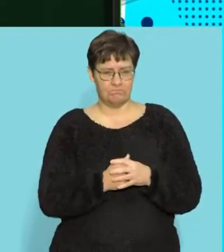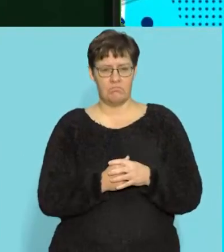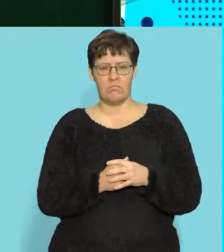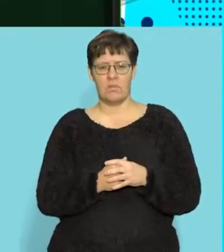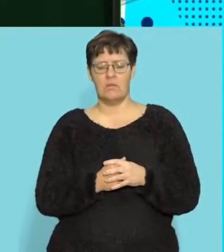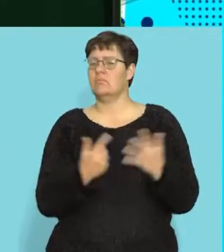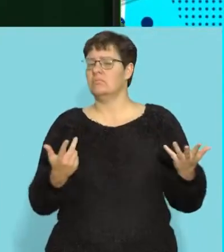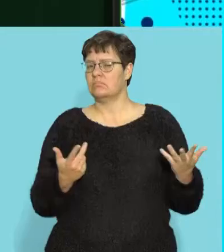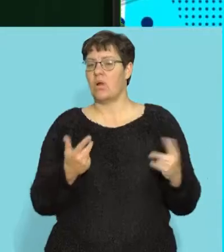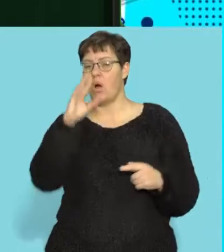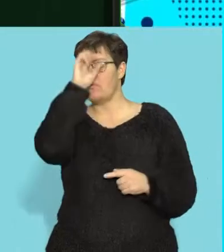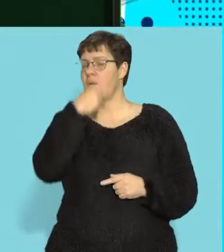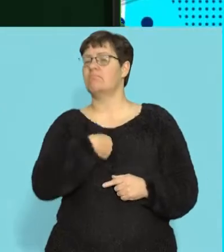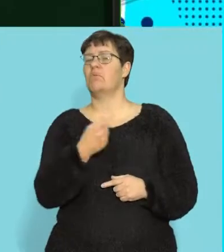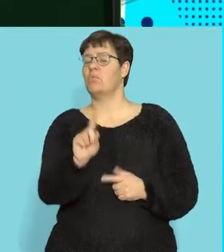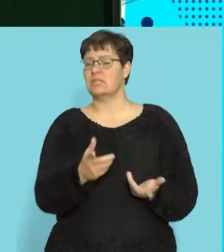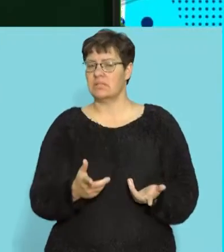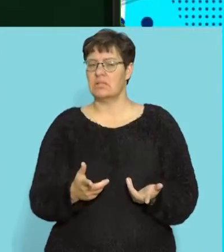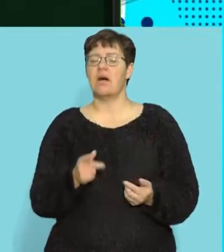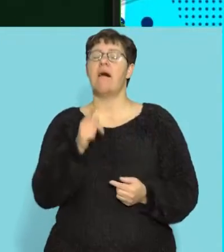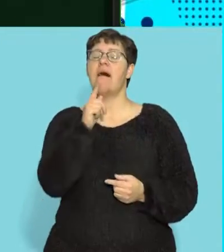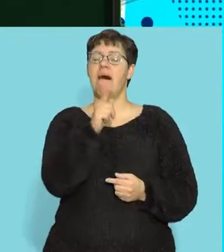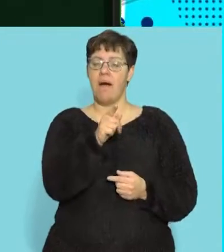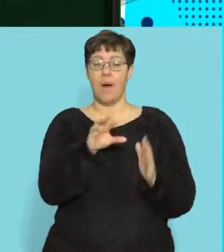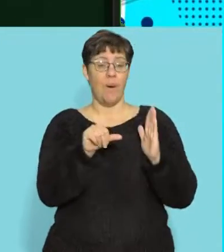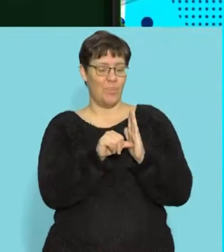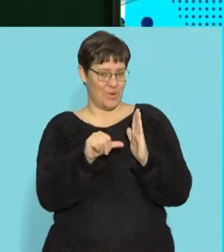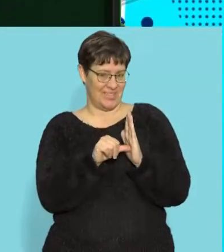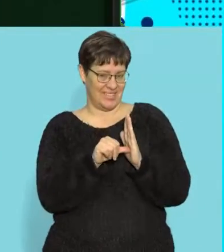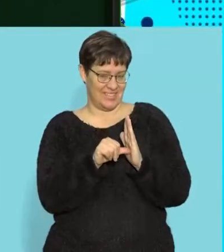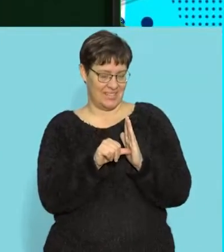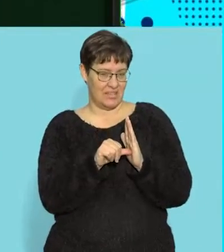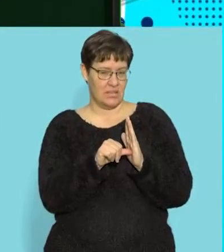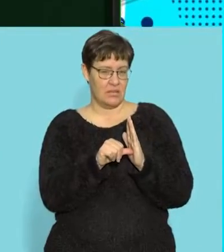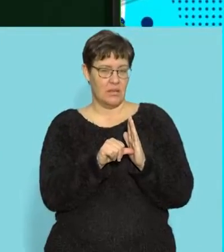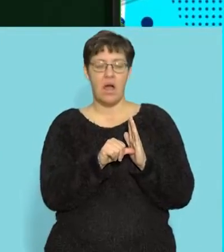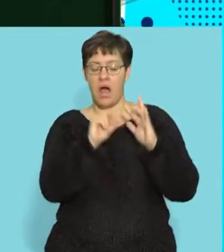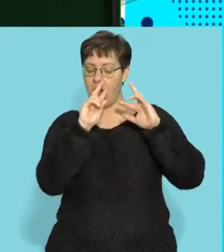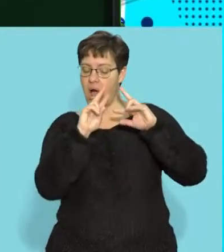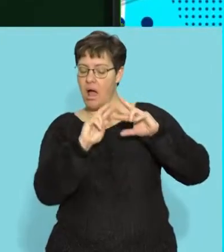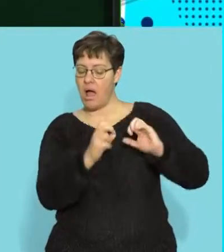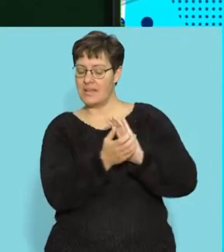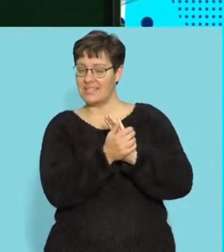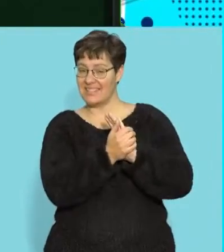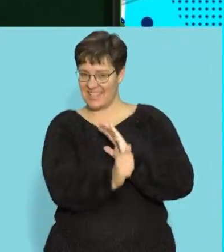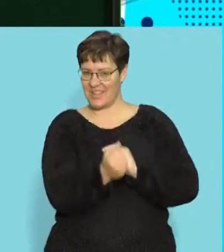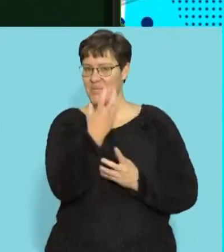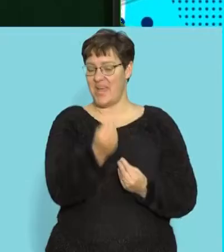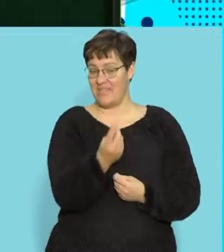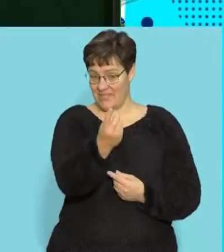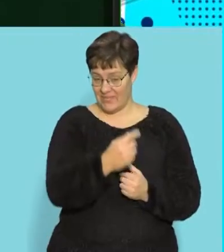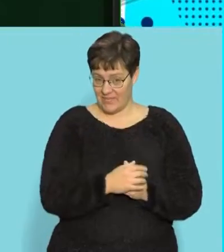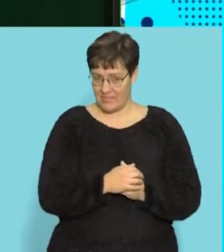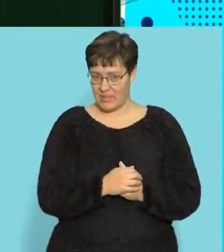it serves also to try and remind us of what is important in as far as, you know, your scientific inquiry skills.